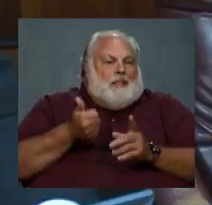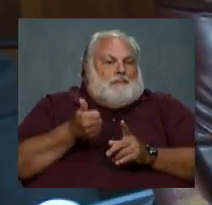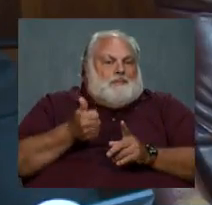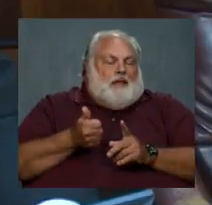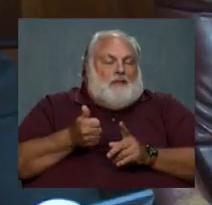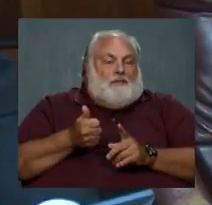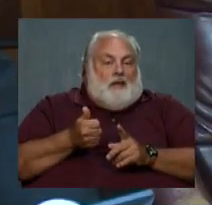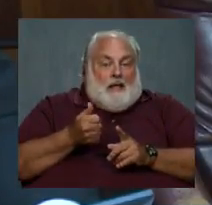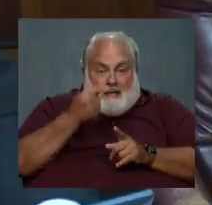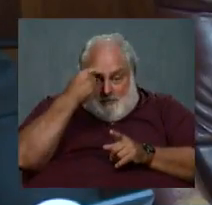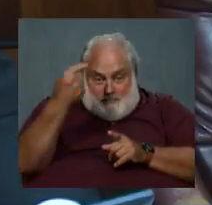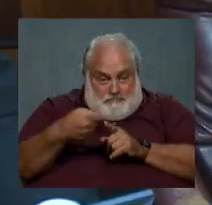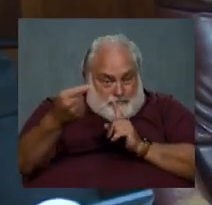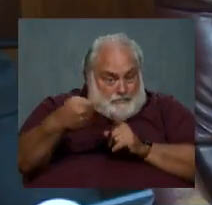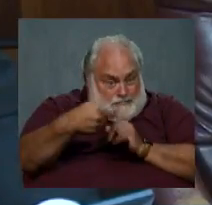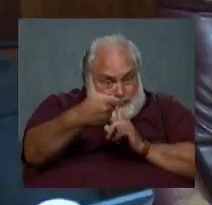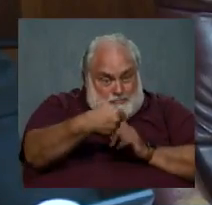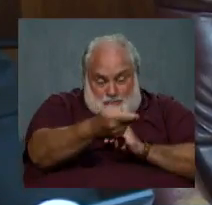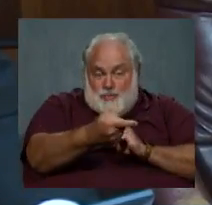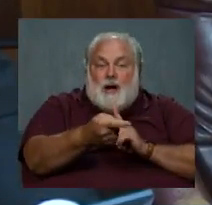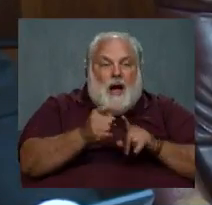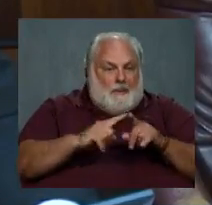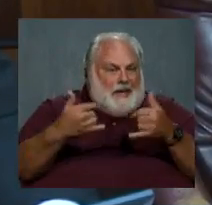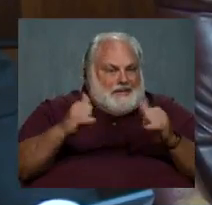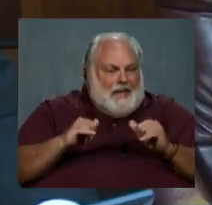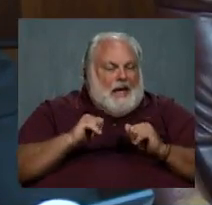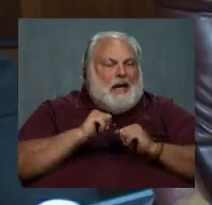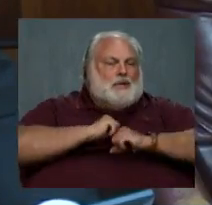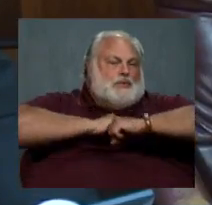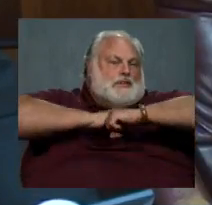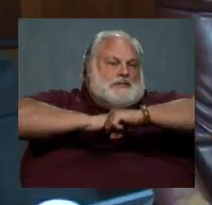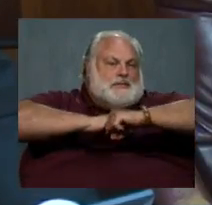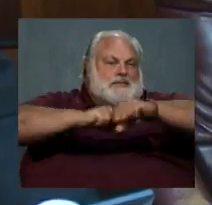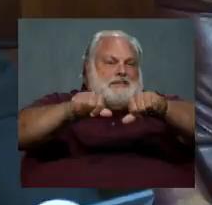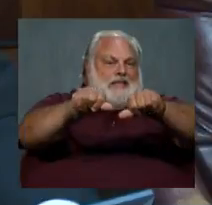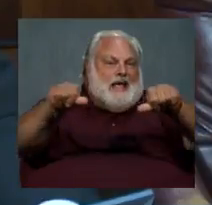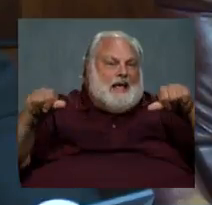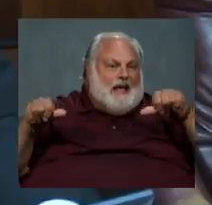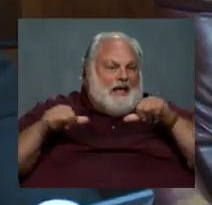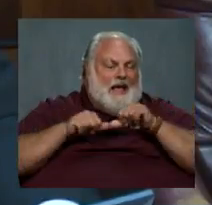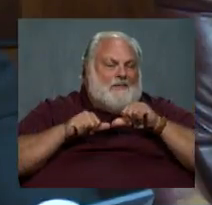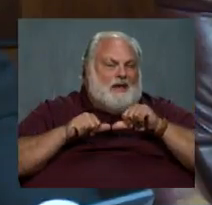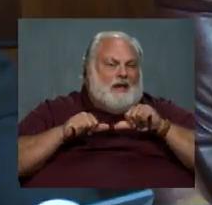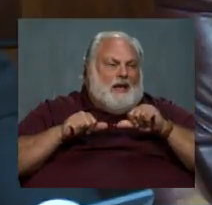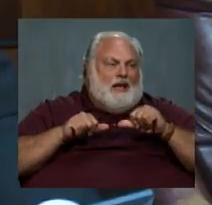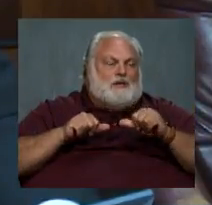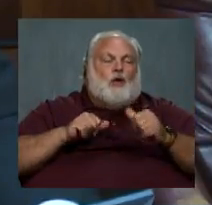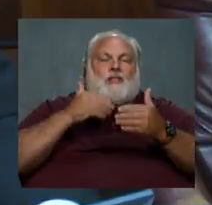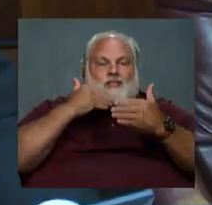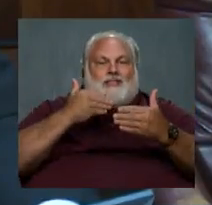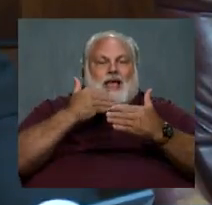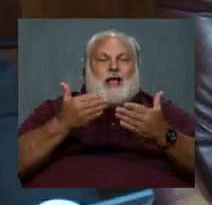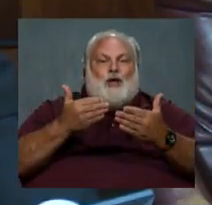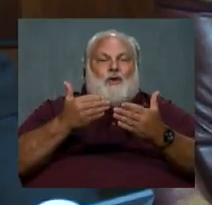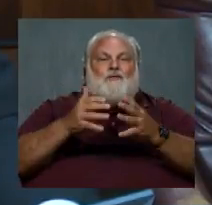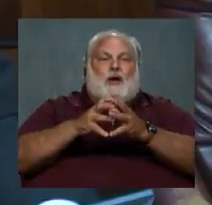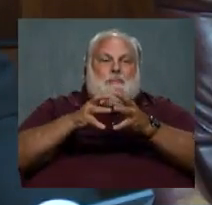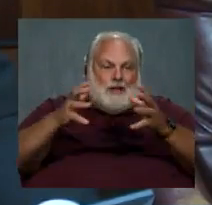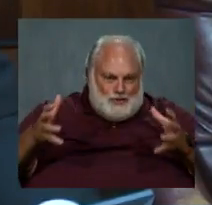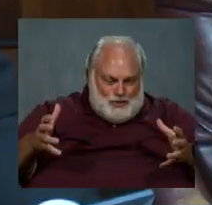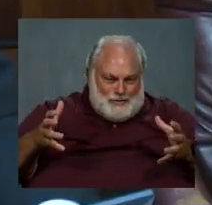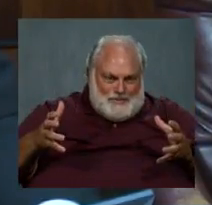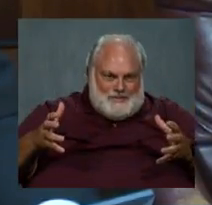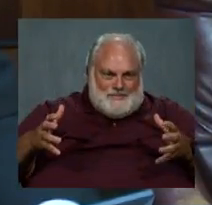others disagreed with, but it was in a safe space, are really to be applauded. So thank you, Jordan, and thank